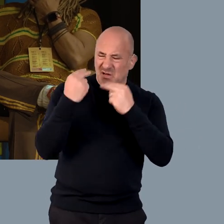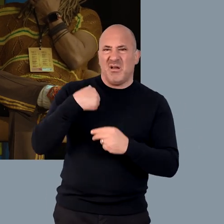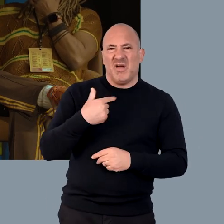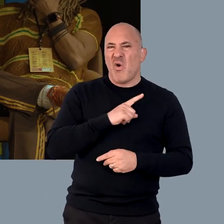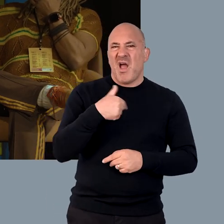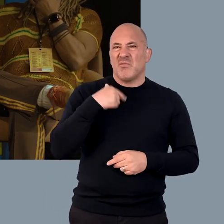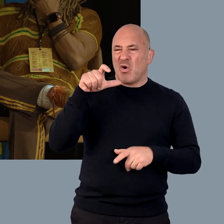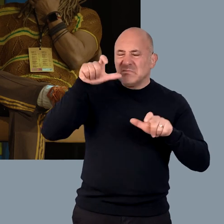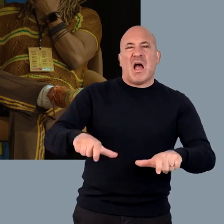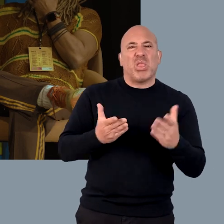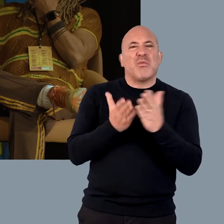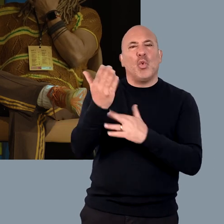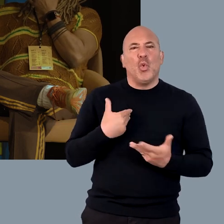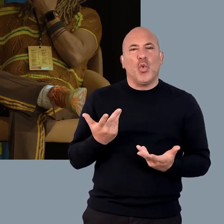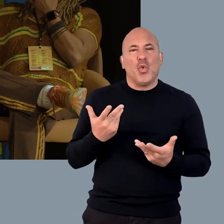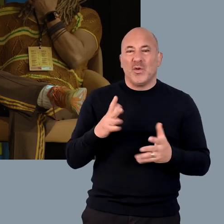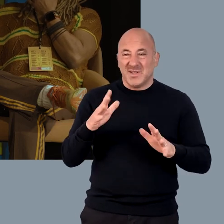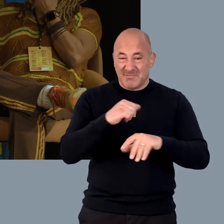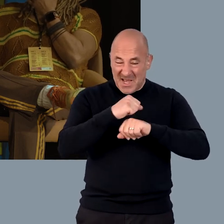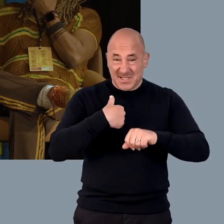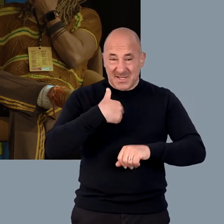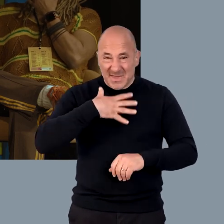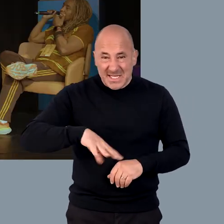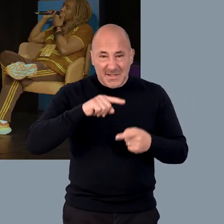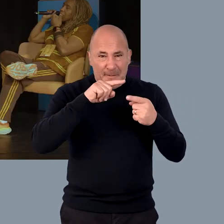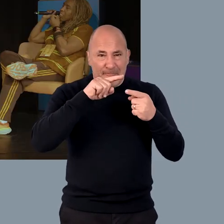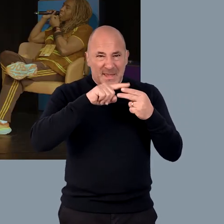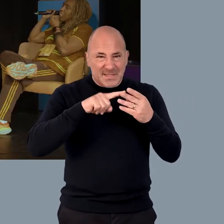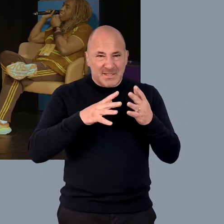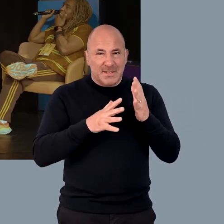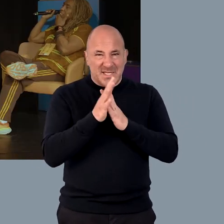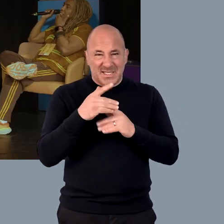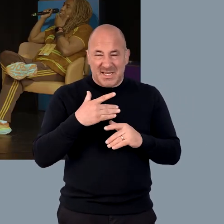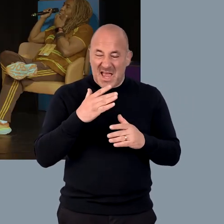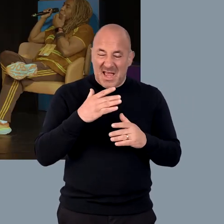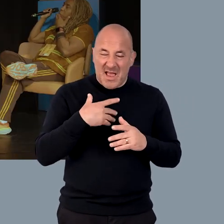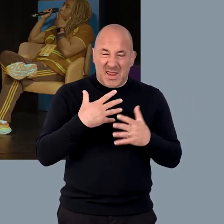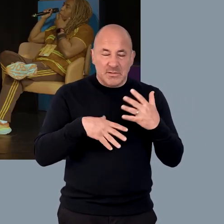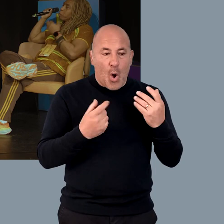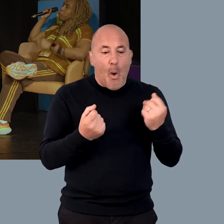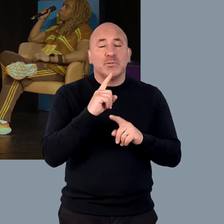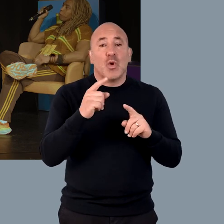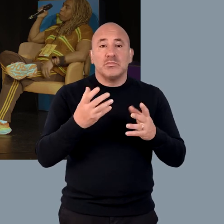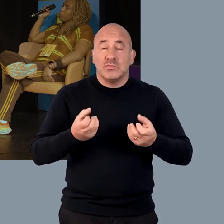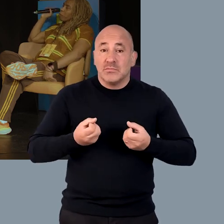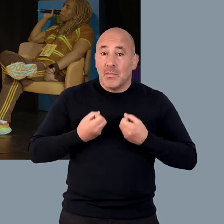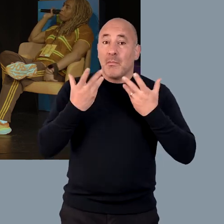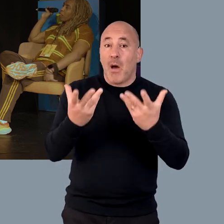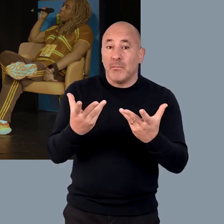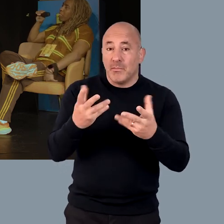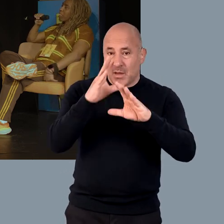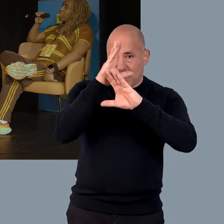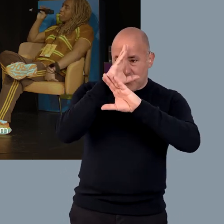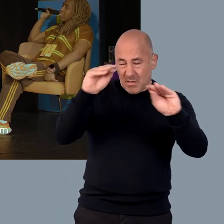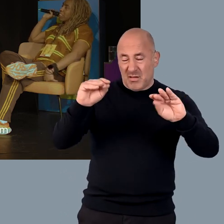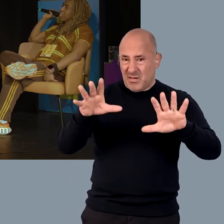step out of the space and not feel judged for not being Um, you know engaging with it the whole time because I need that